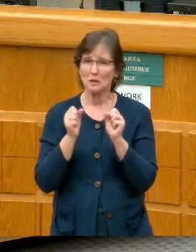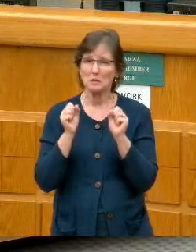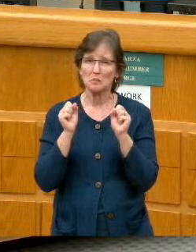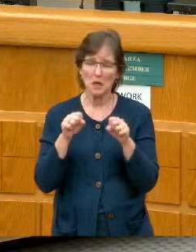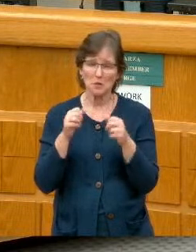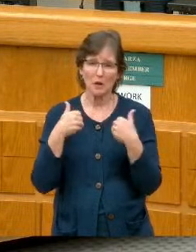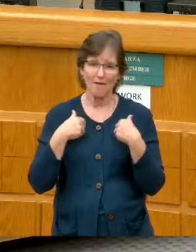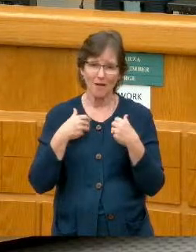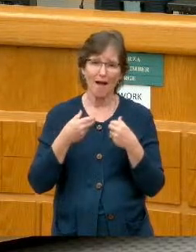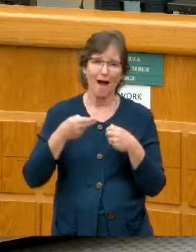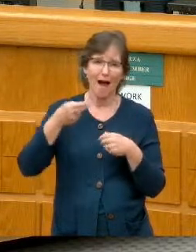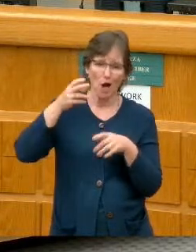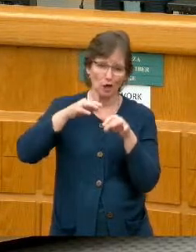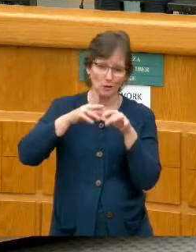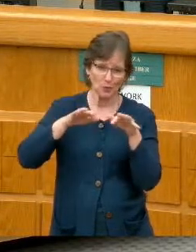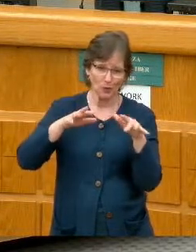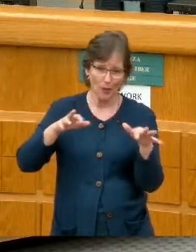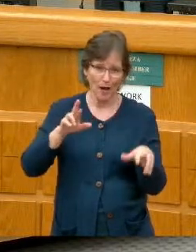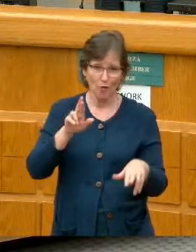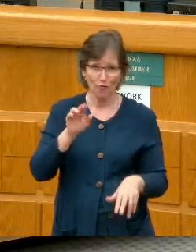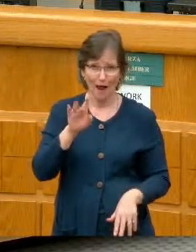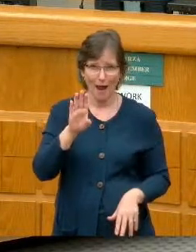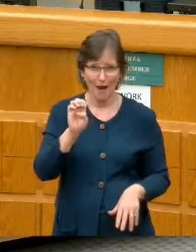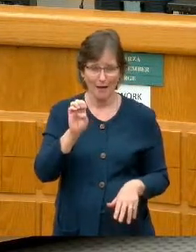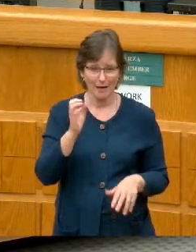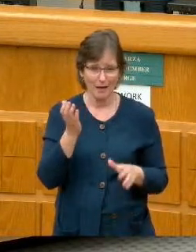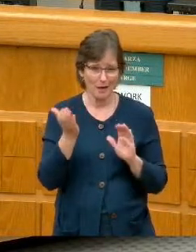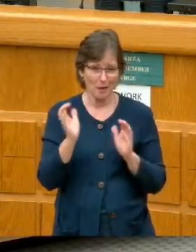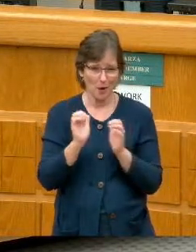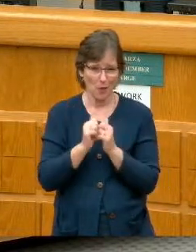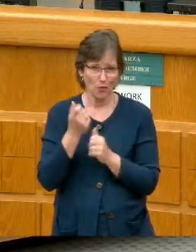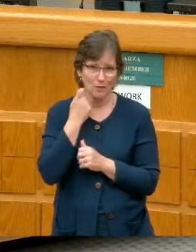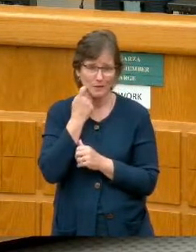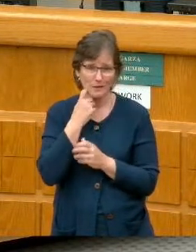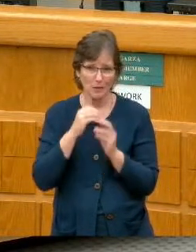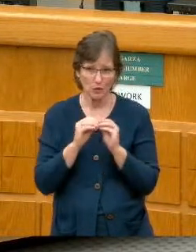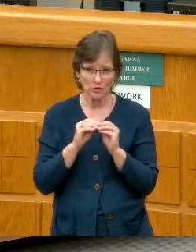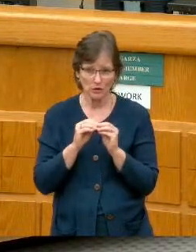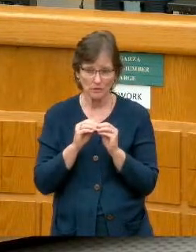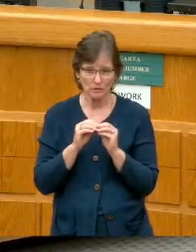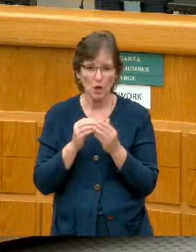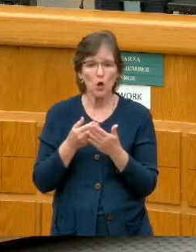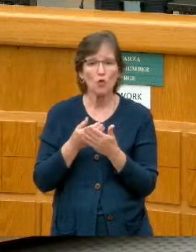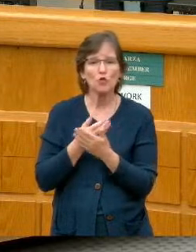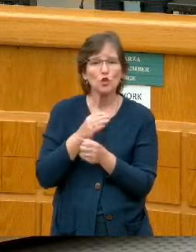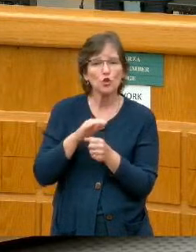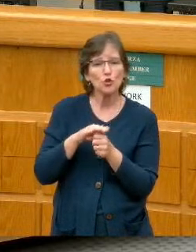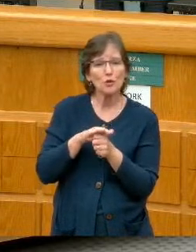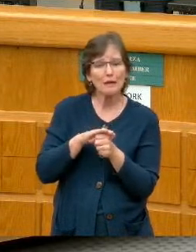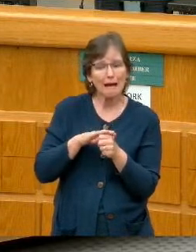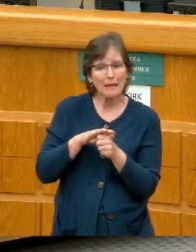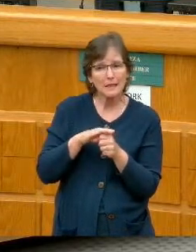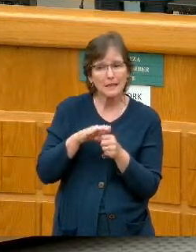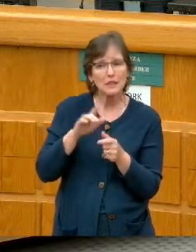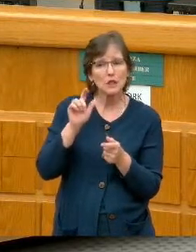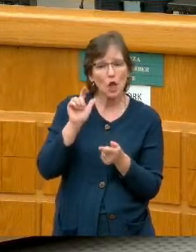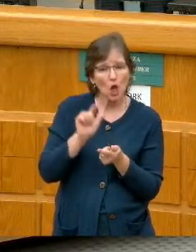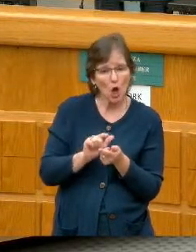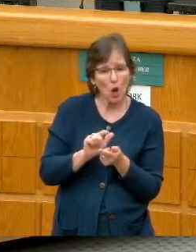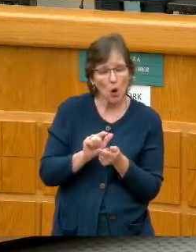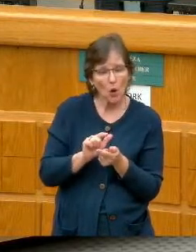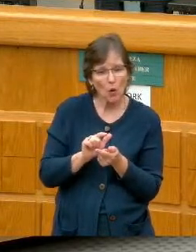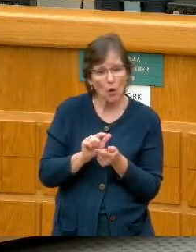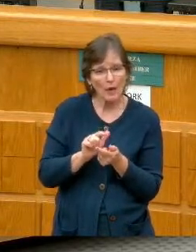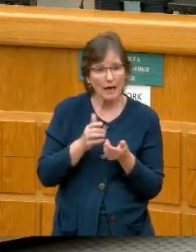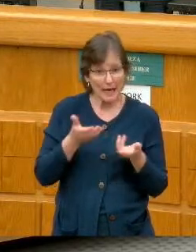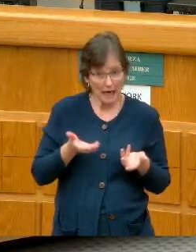we've had. And these hospitalizations, they seem to be leveling. The new cases remain low locally, but they're increasing in North Texas. So